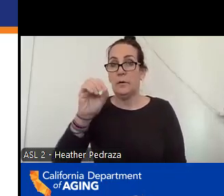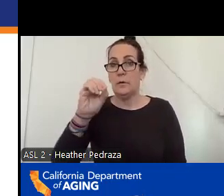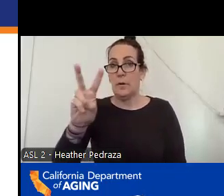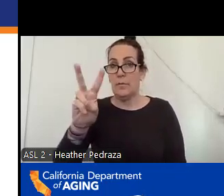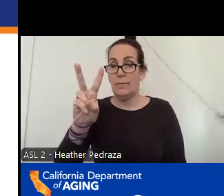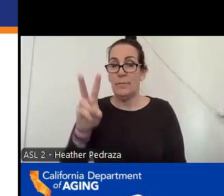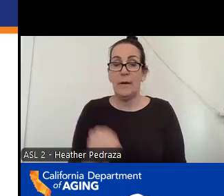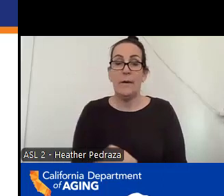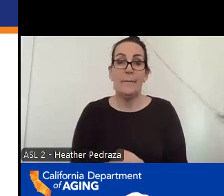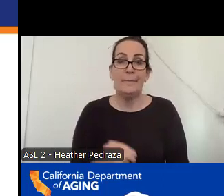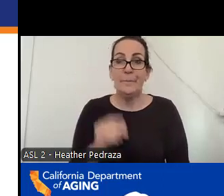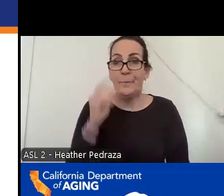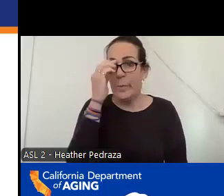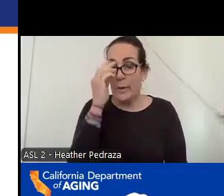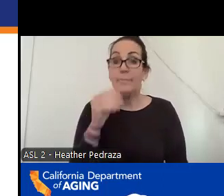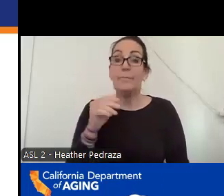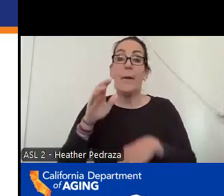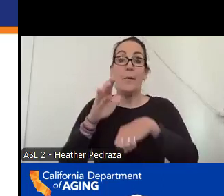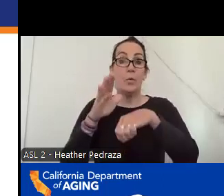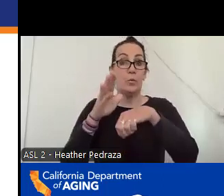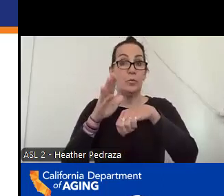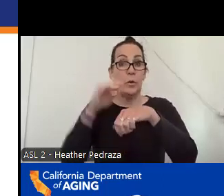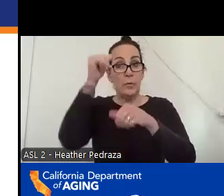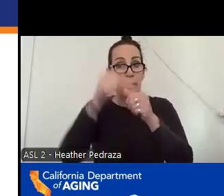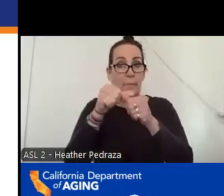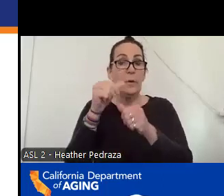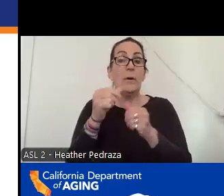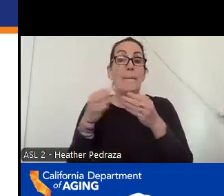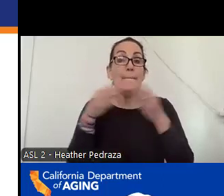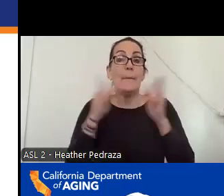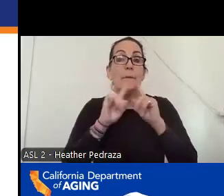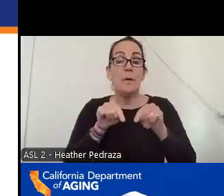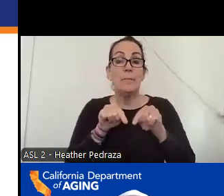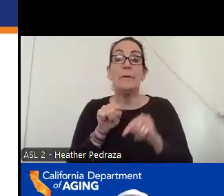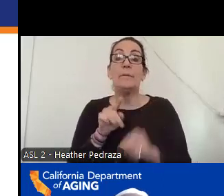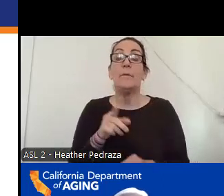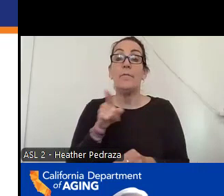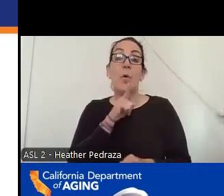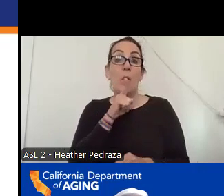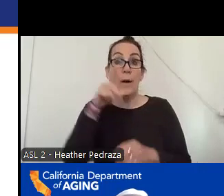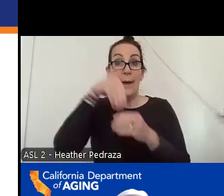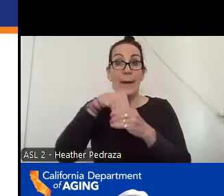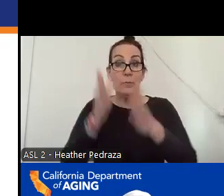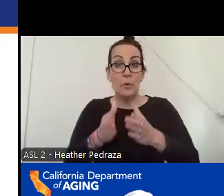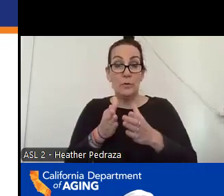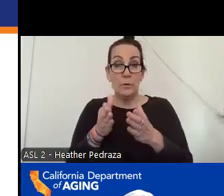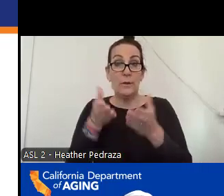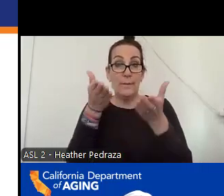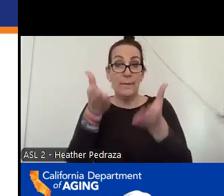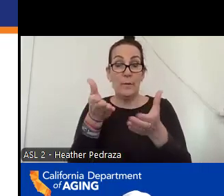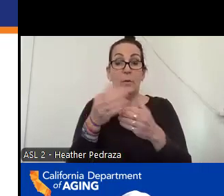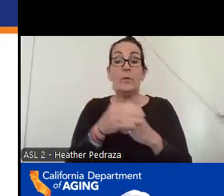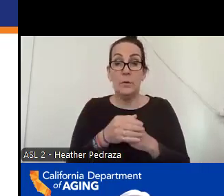Just some reminders about our public comment period. For in-person comments, any folks attending in